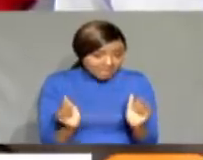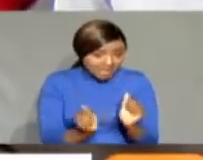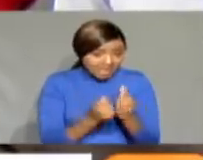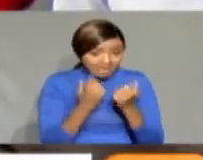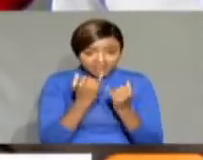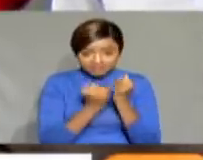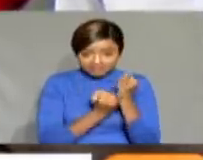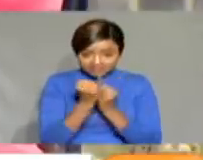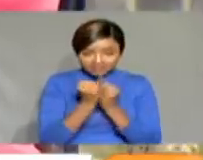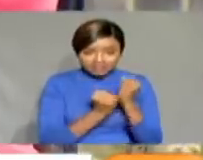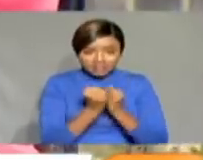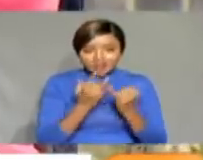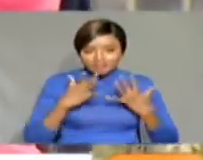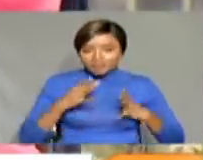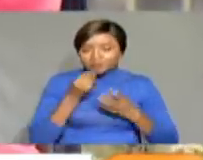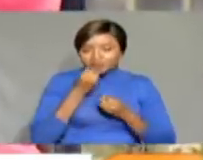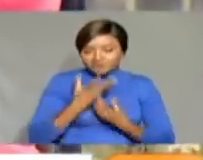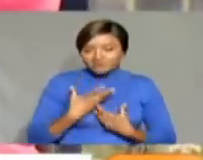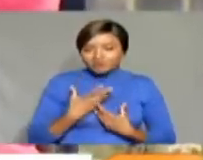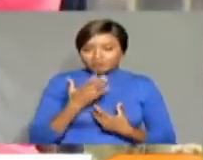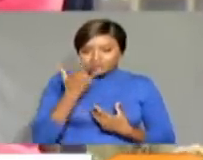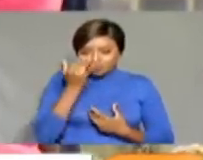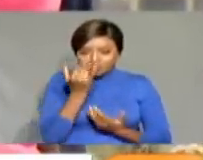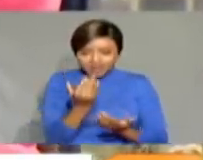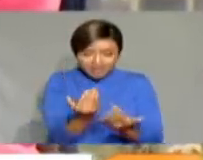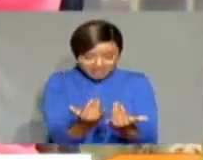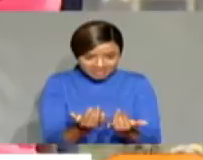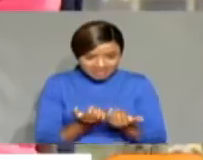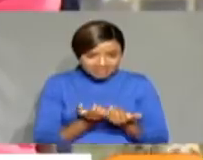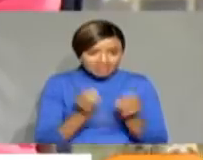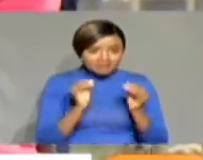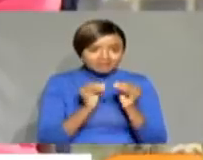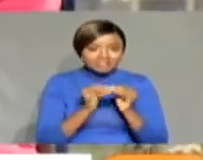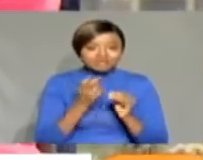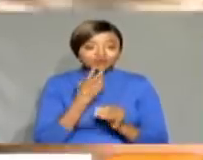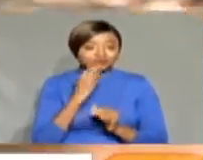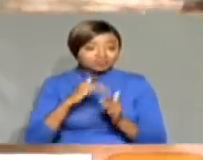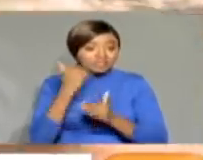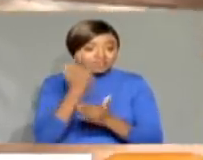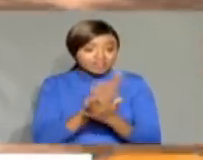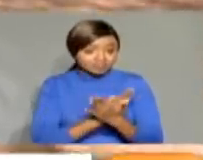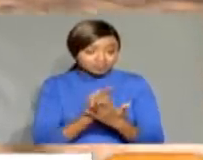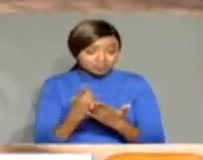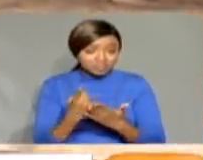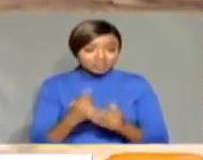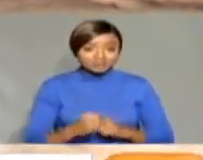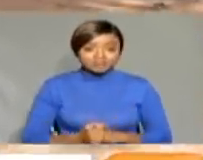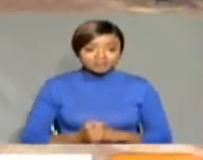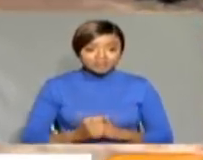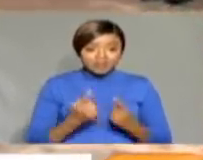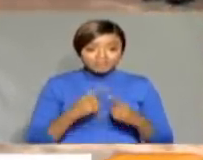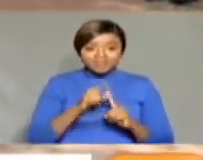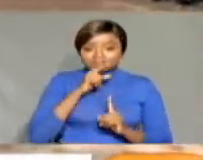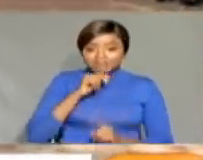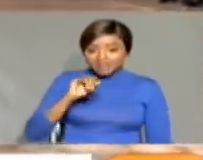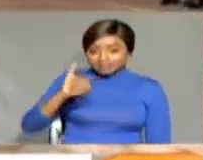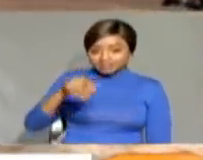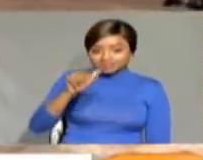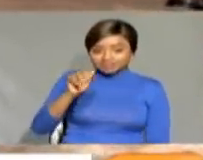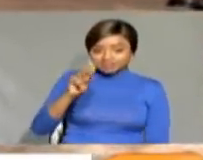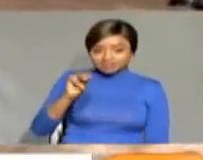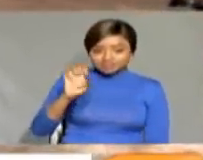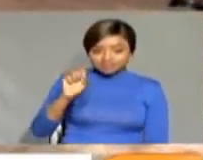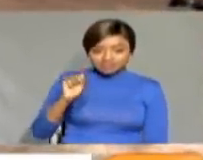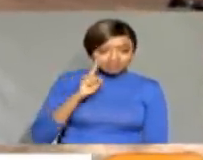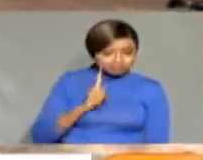aborting, with sources indicating a subsequent meeting had been scheduled for Tuesday next week. James Kagusha Mwangi has lived peacefully in this